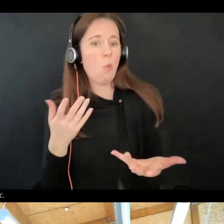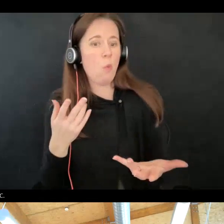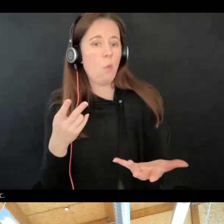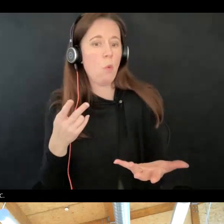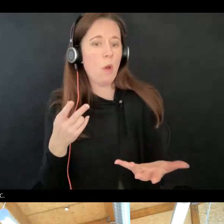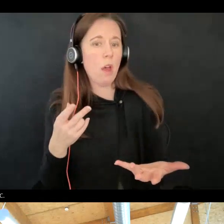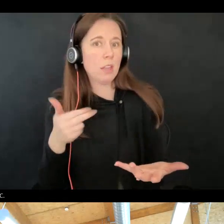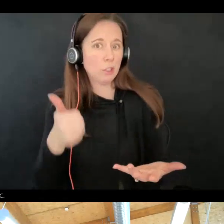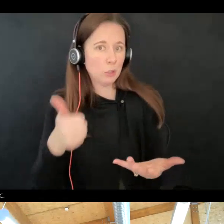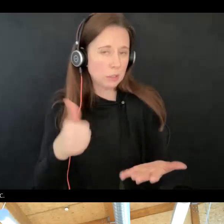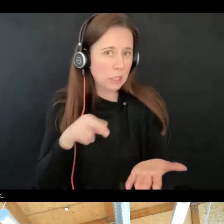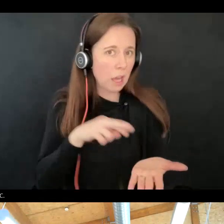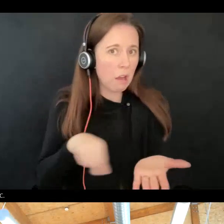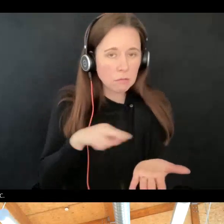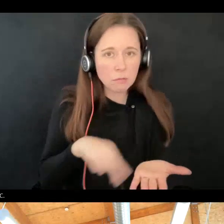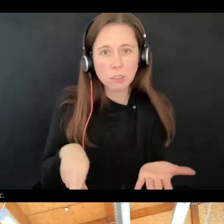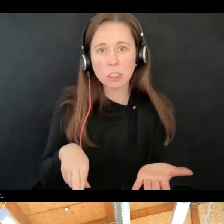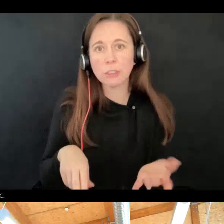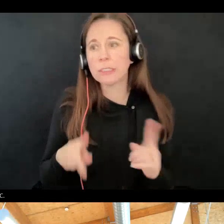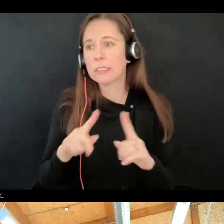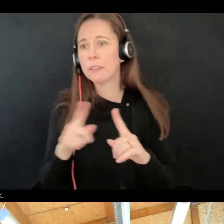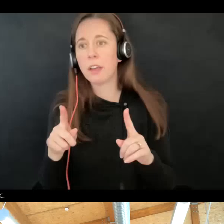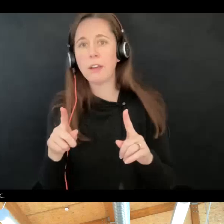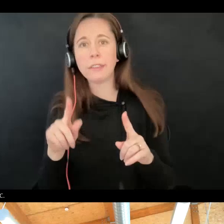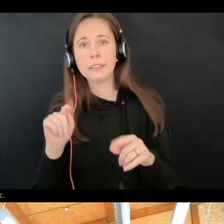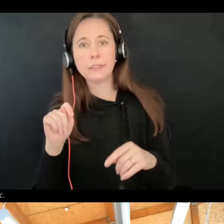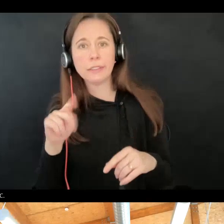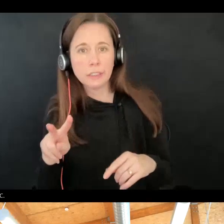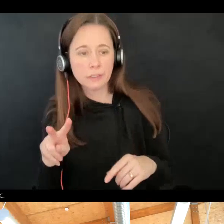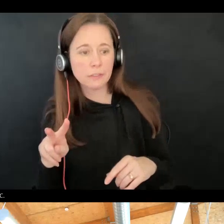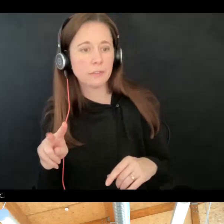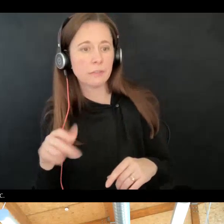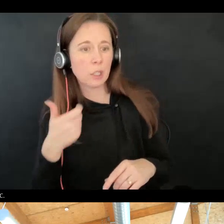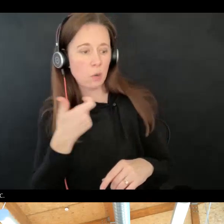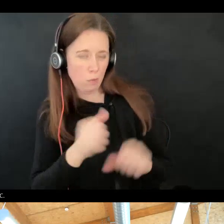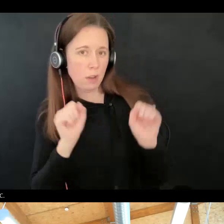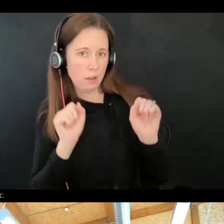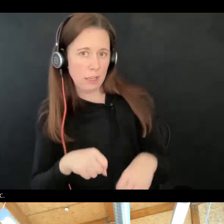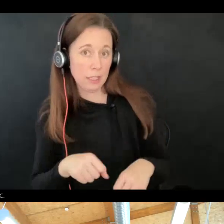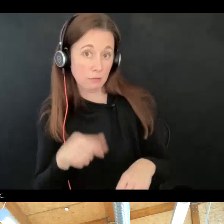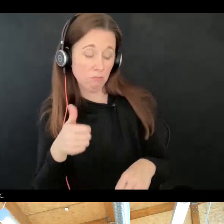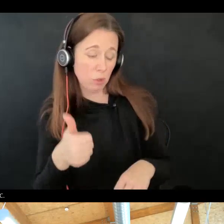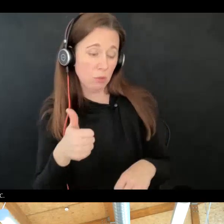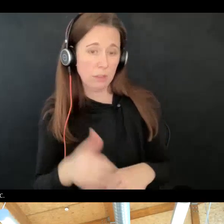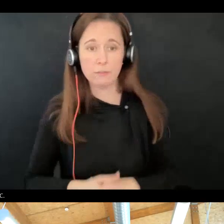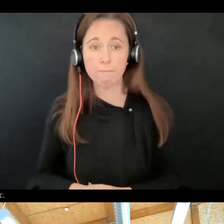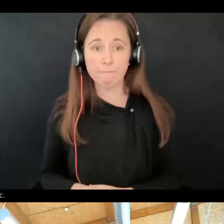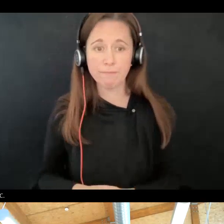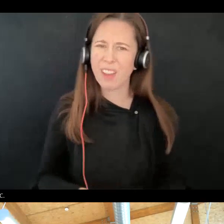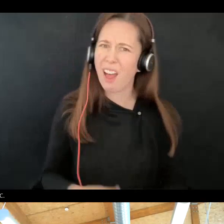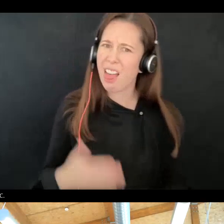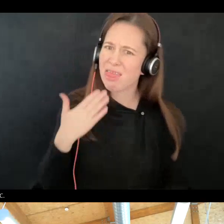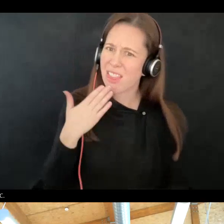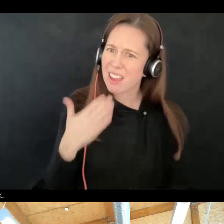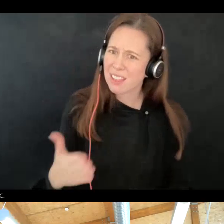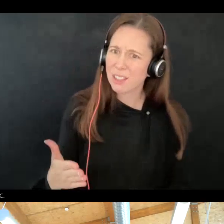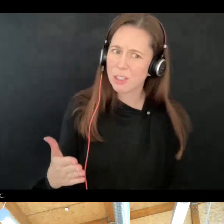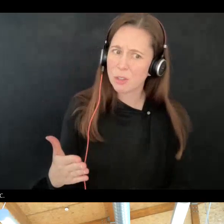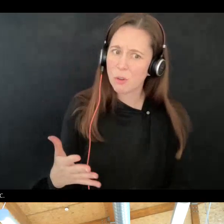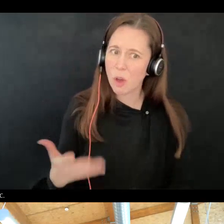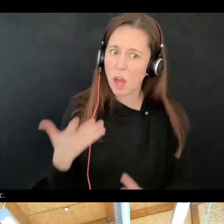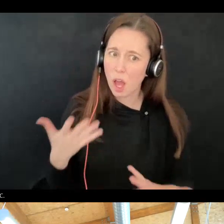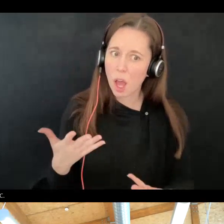recent broadcasts, that you might be able to explore. Thank you. And I want to shout out the Blacks